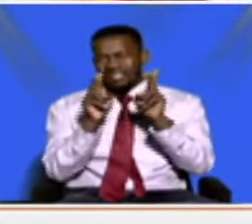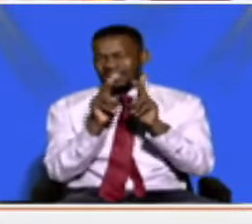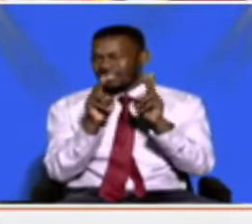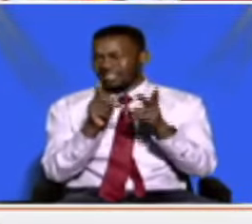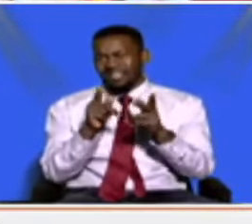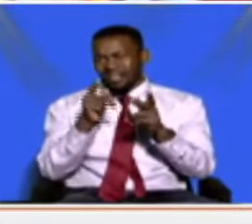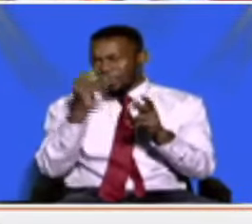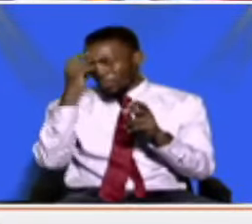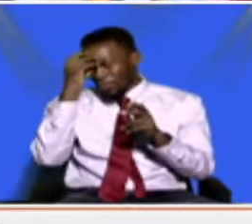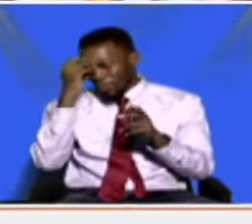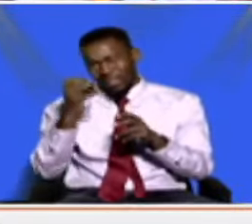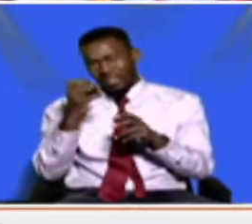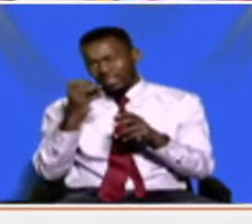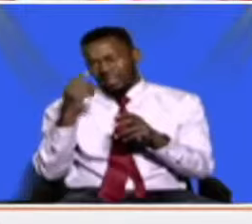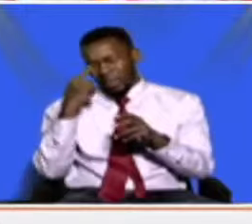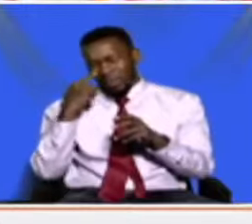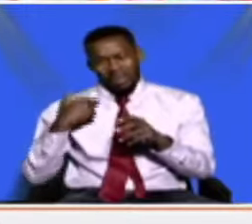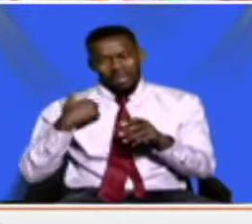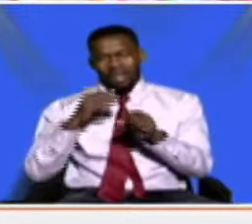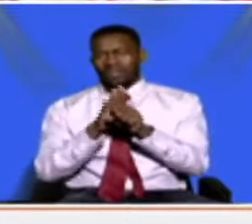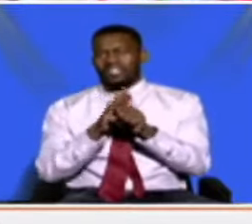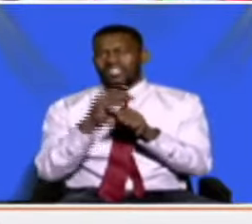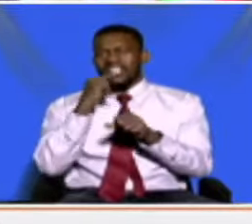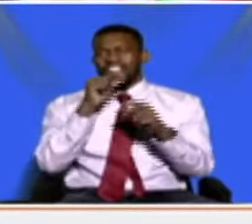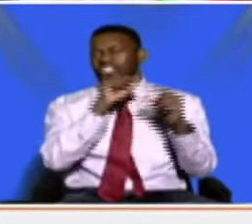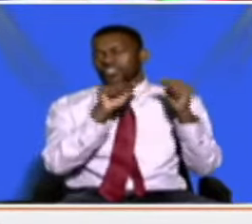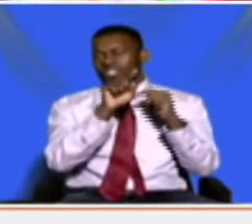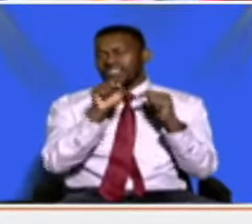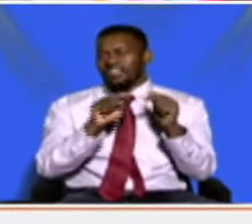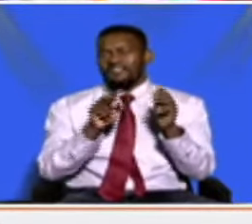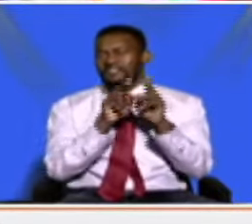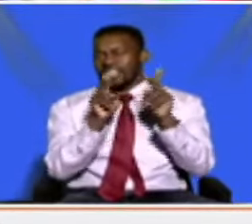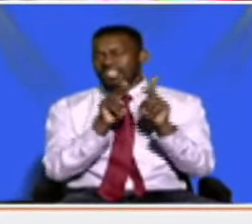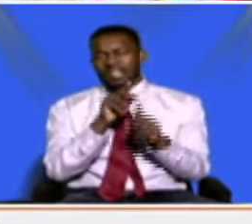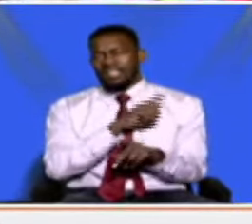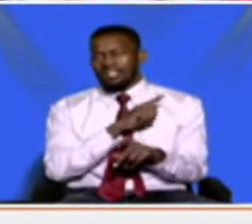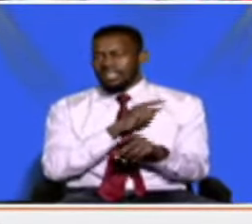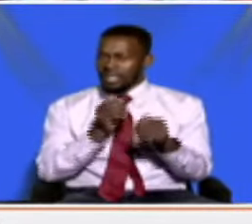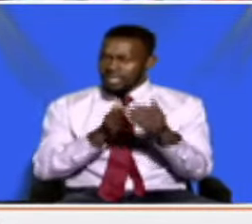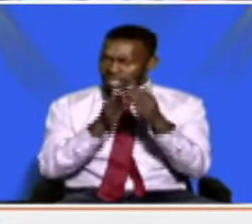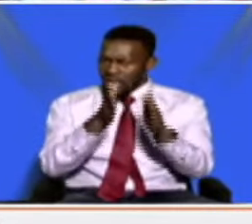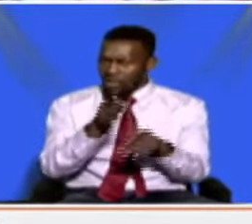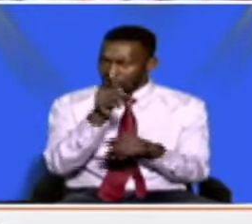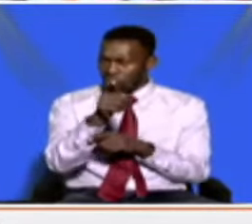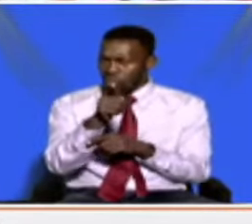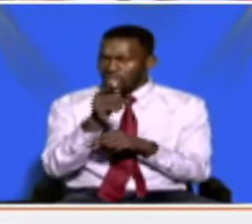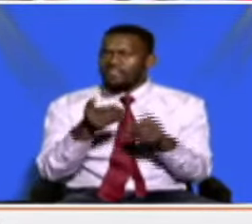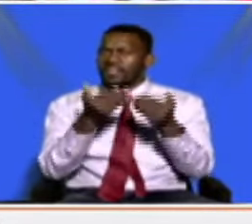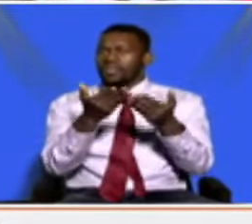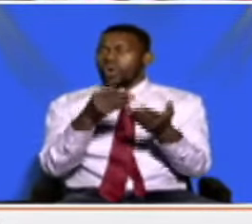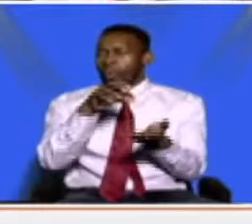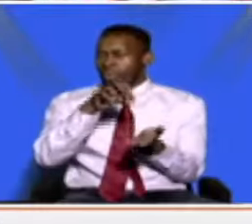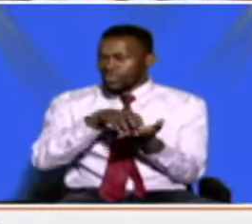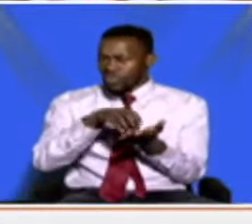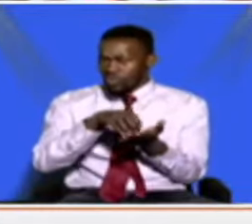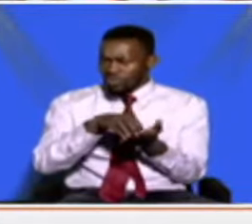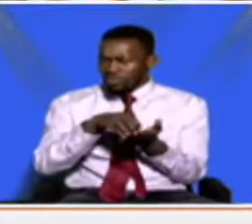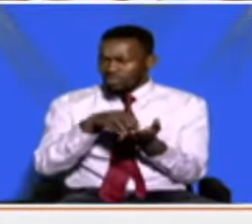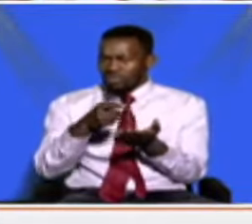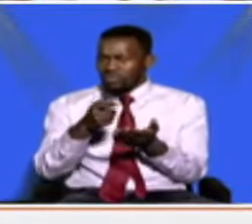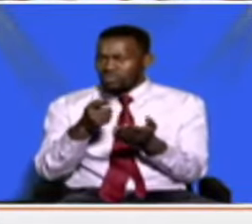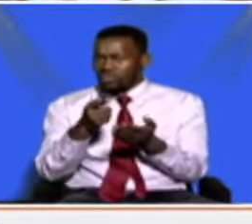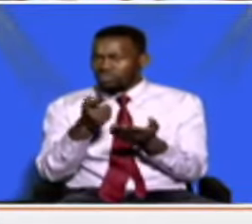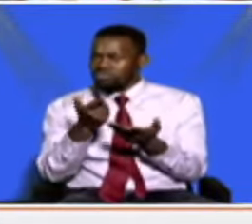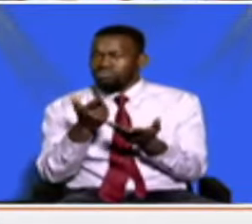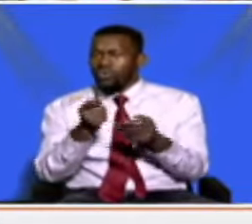place calling Gen Z lazy people. As leaders, remember you have been given a position of influence, that if you say some things, it's not what you